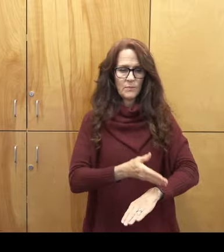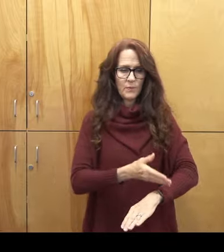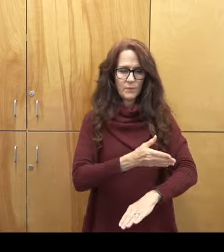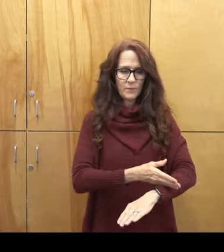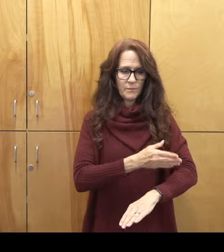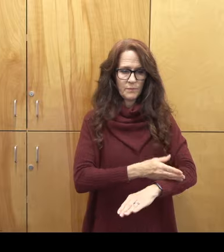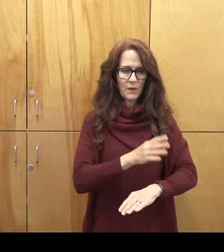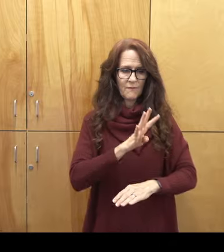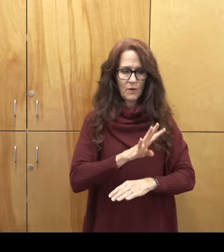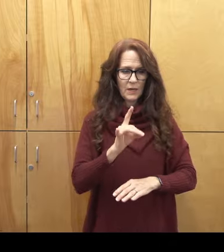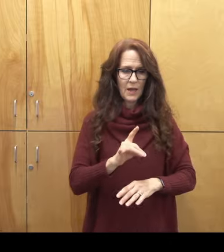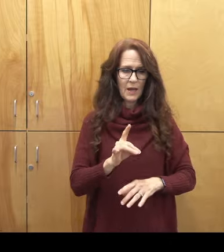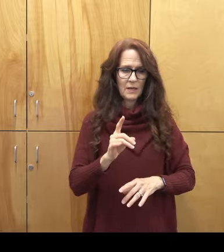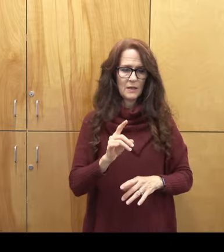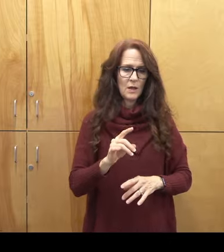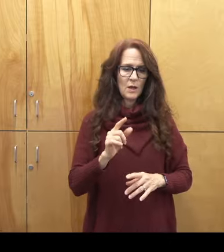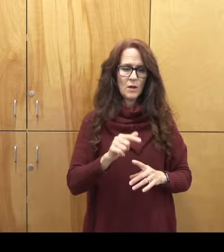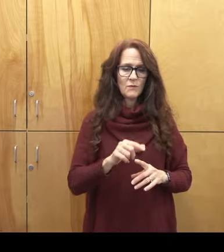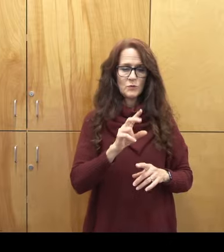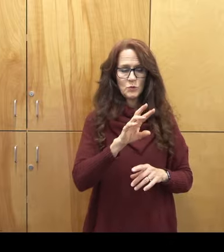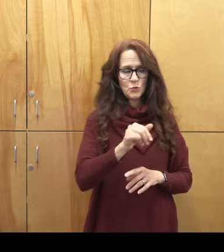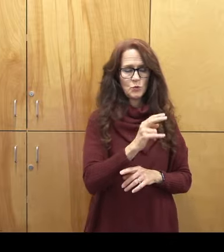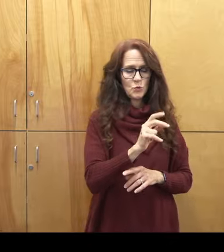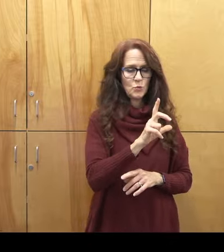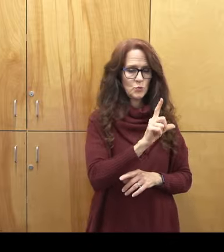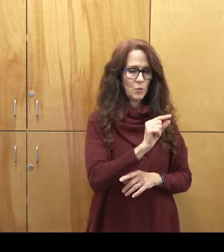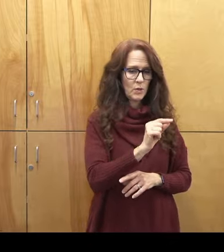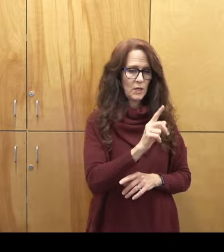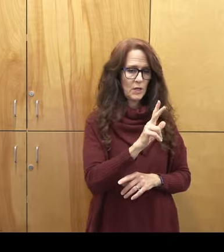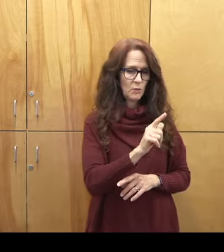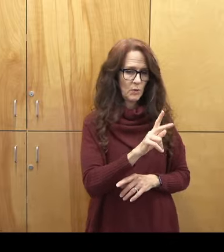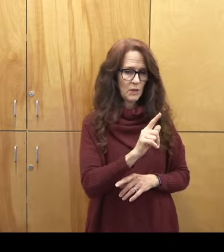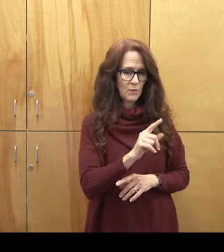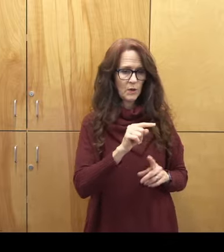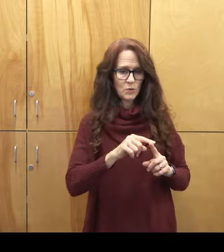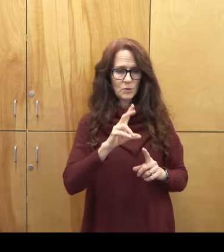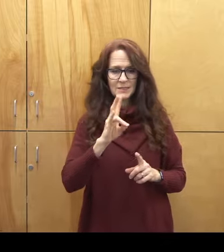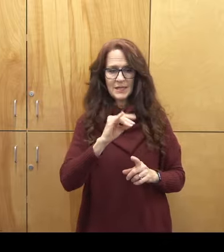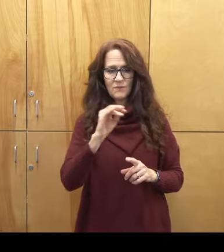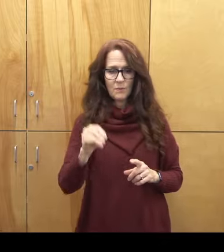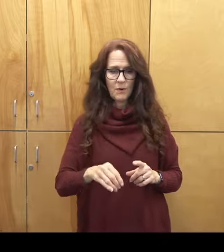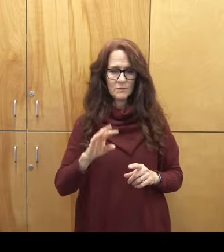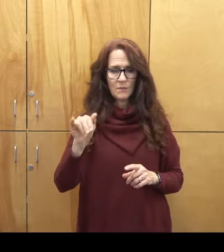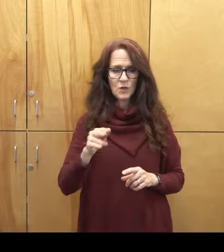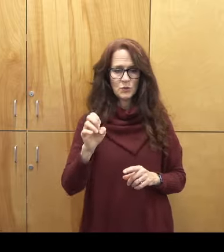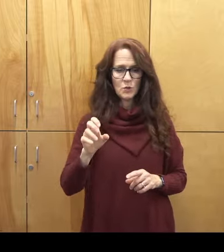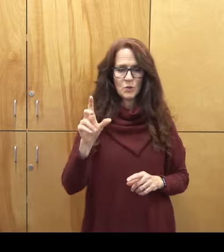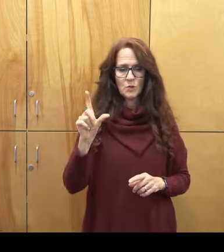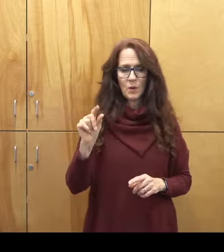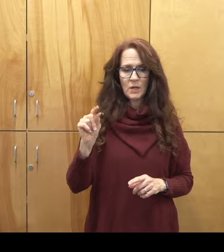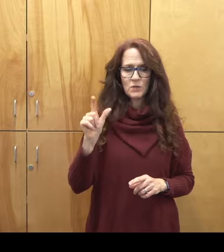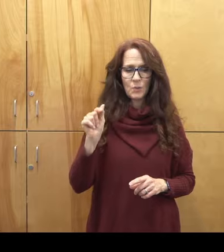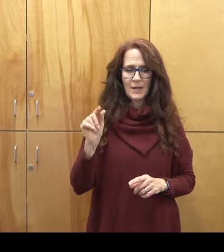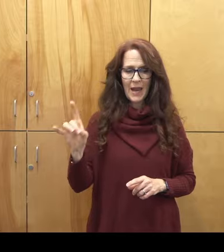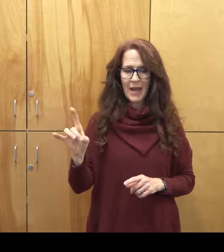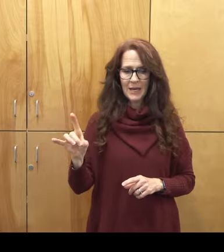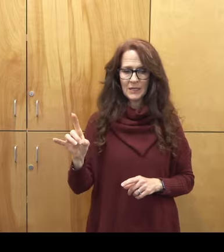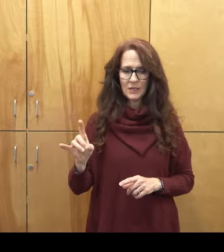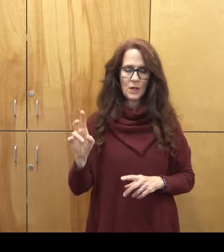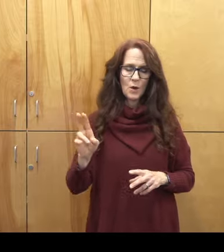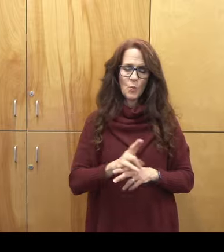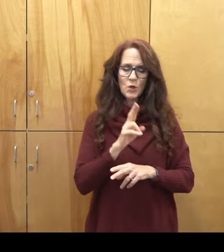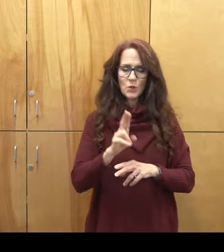70% by June 2028. So again, our leading indicator that we will be looking at today is iReady